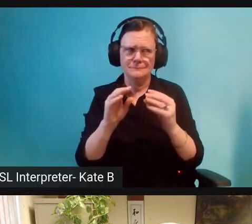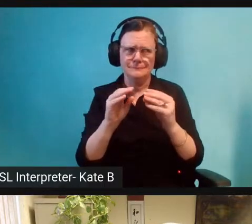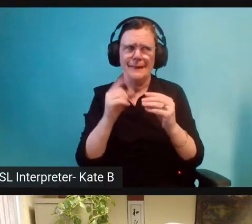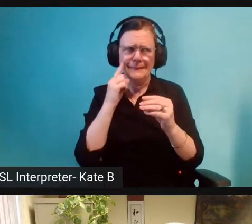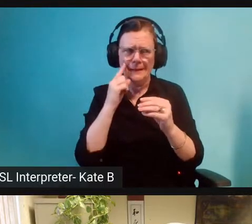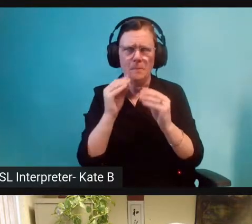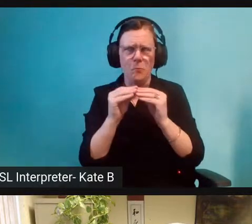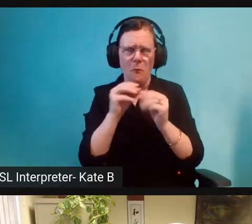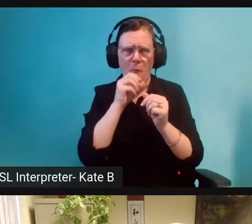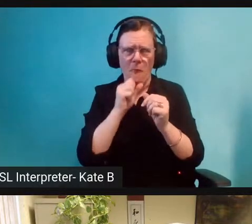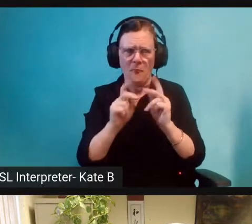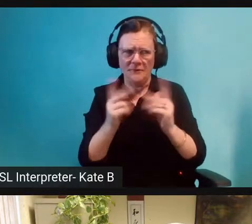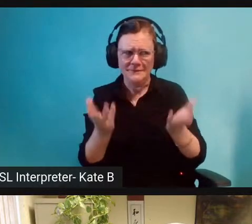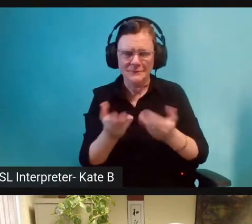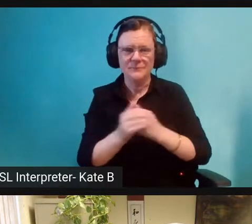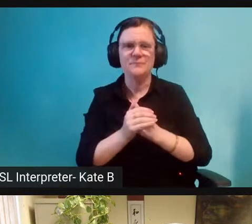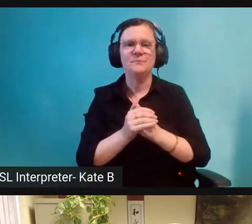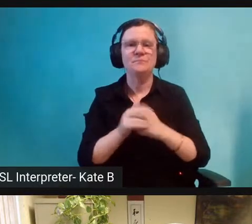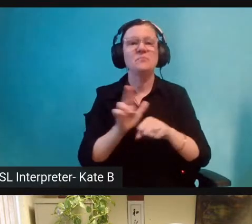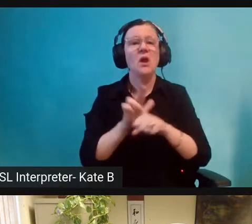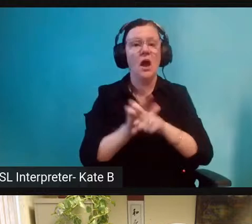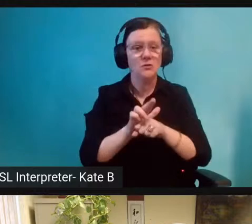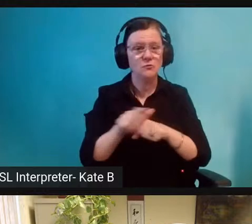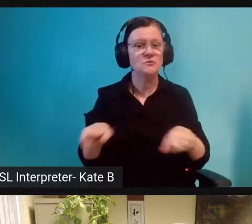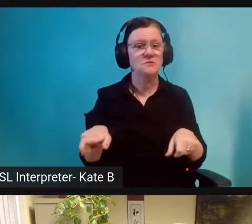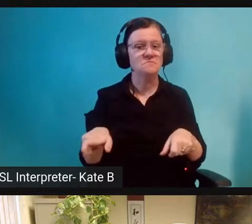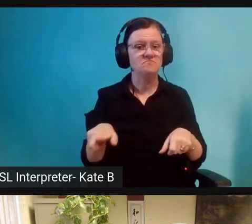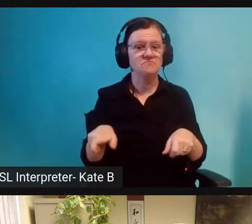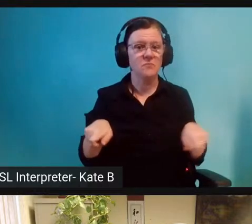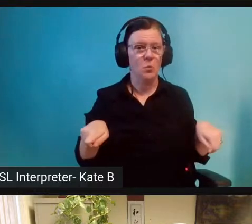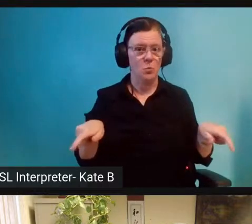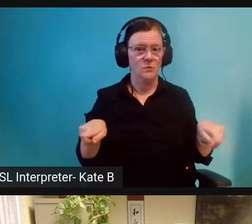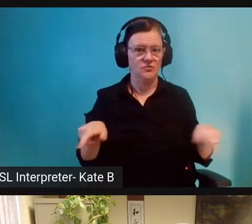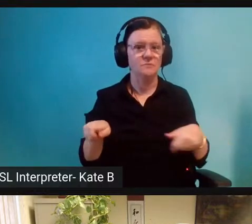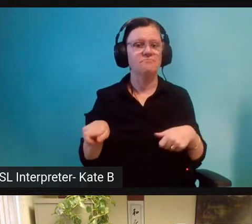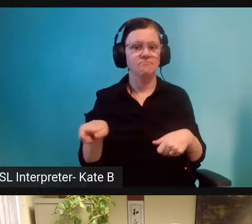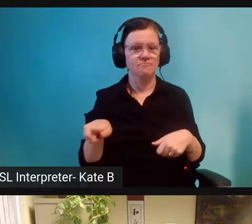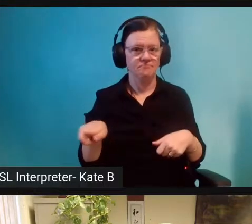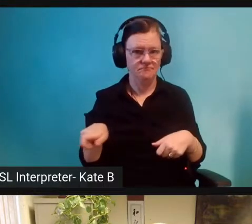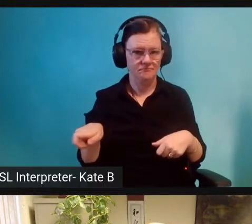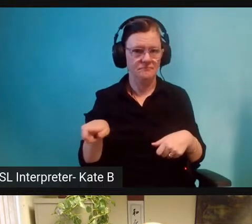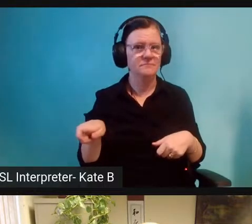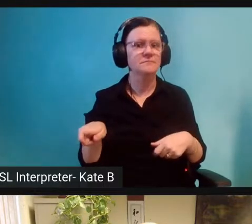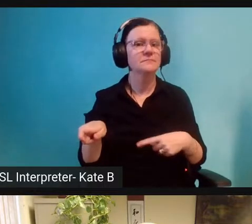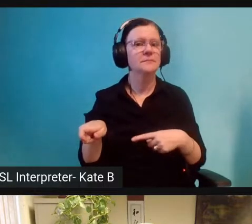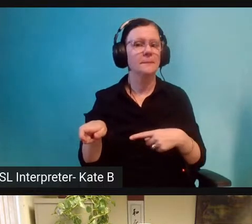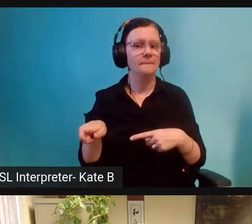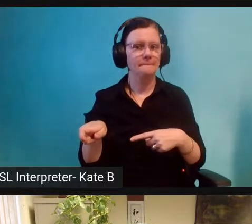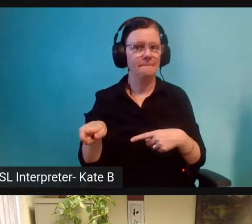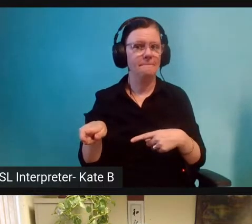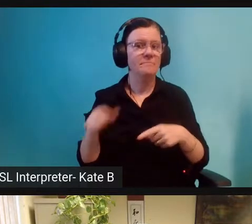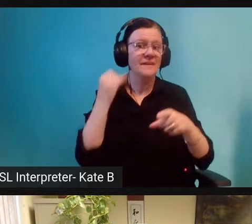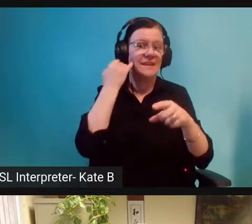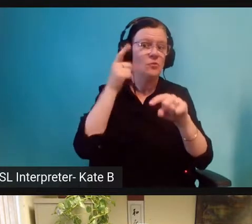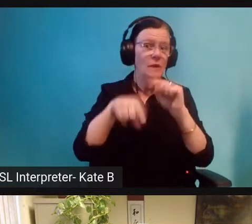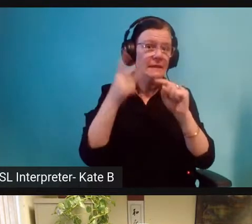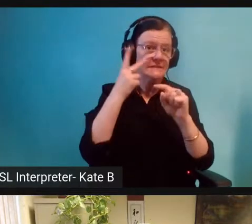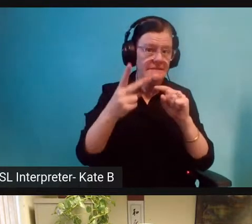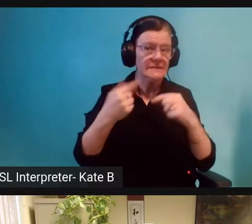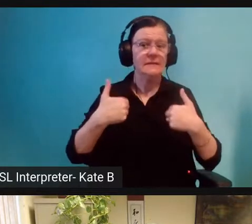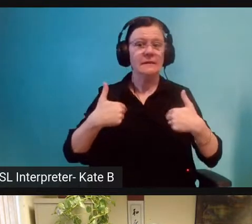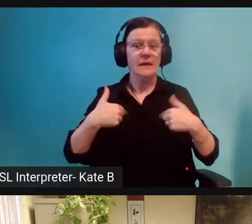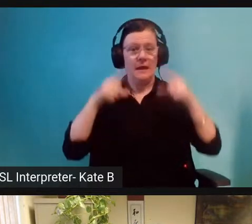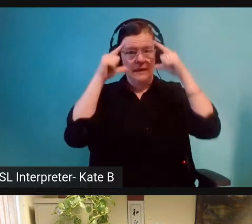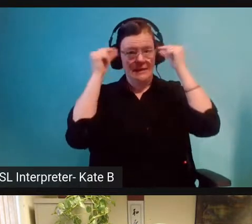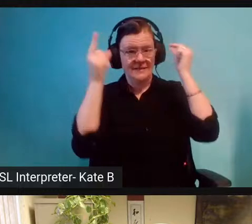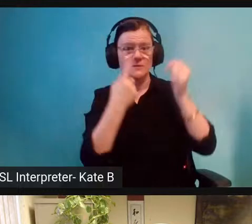tonight. I use a motorized wheelchair for people who can't see the screen. I'm wearing red